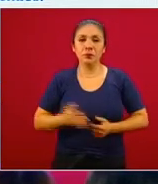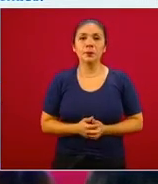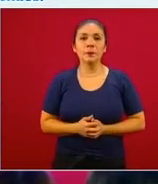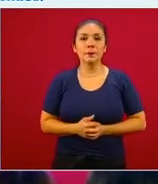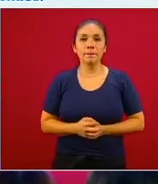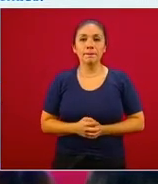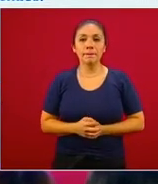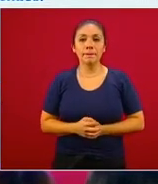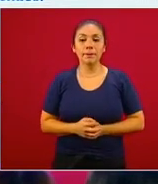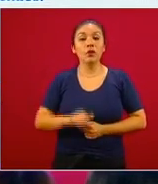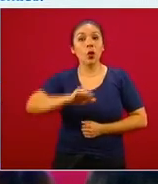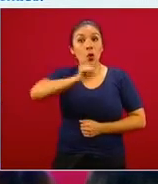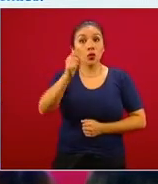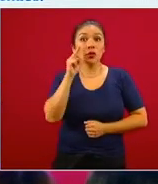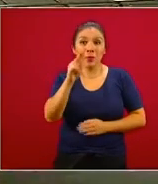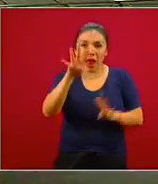factors.